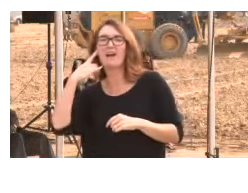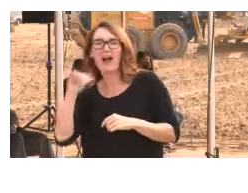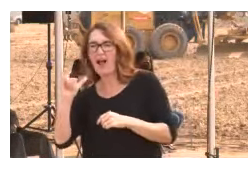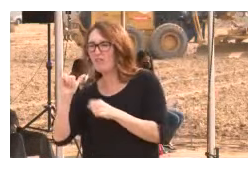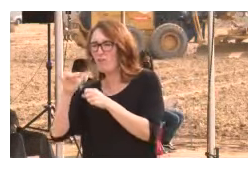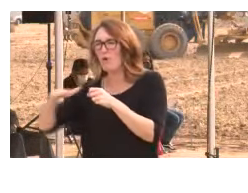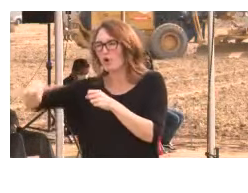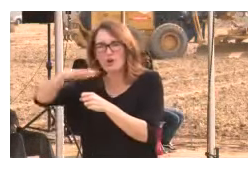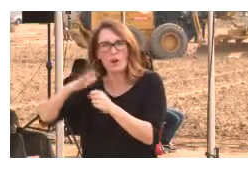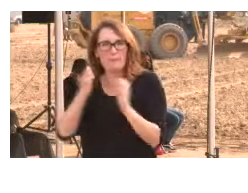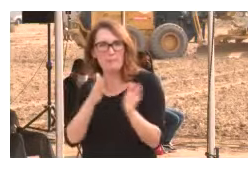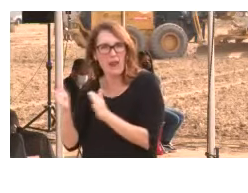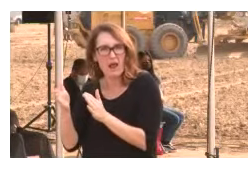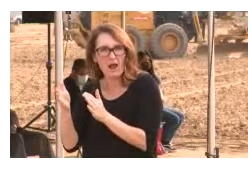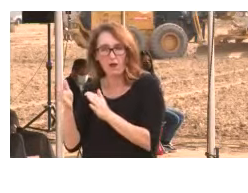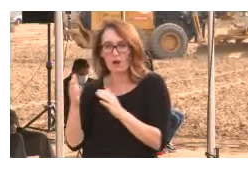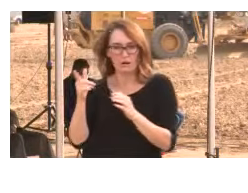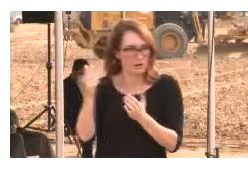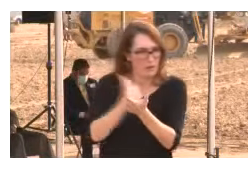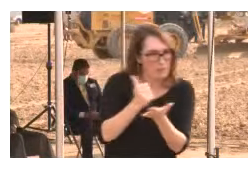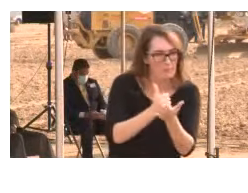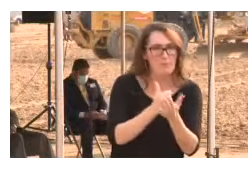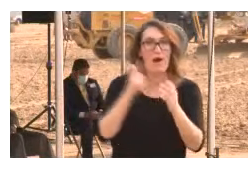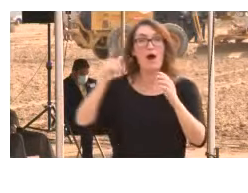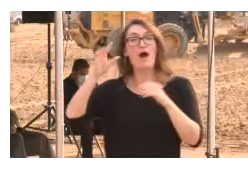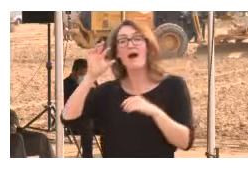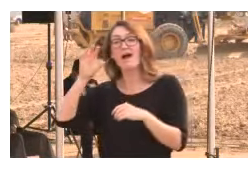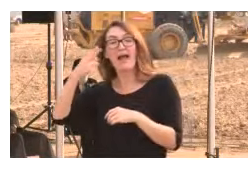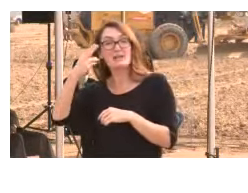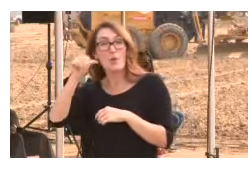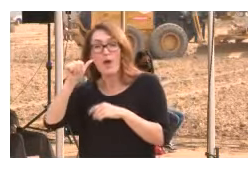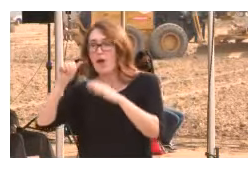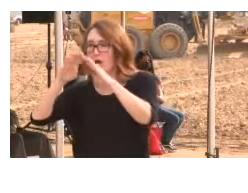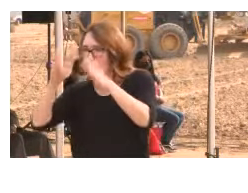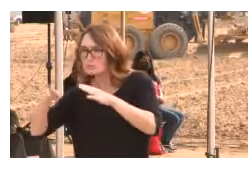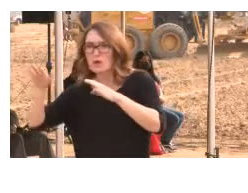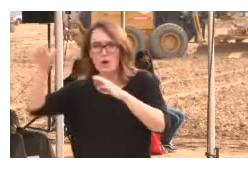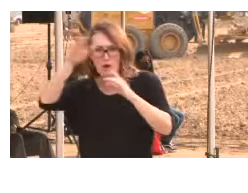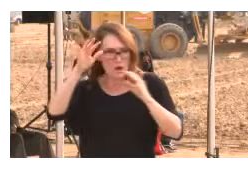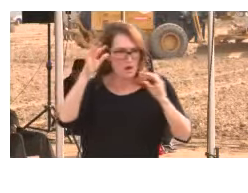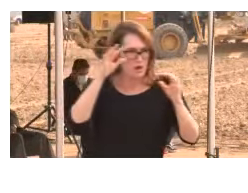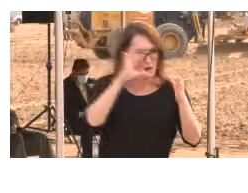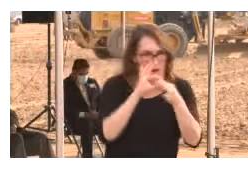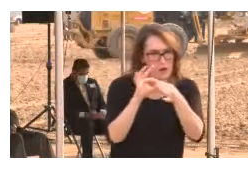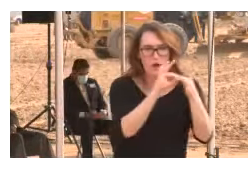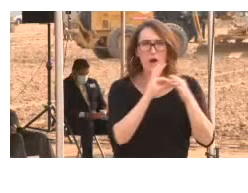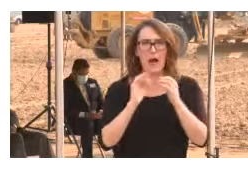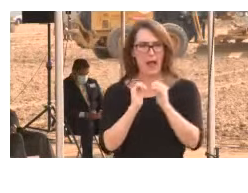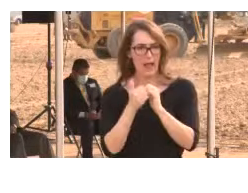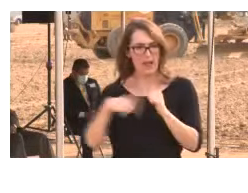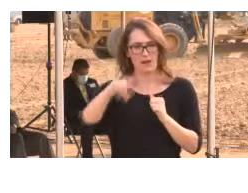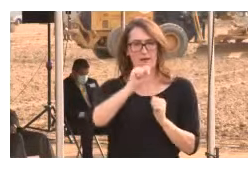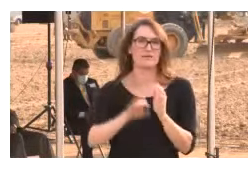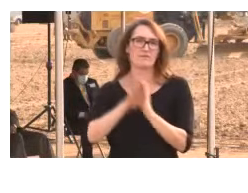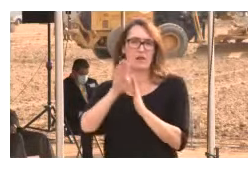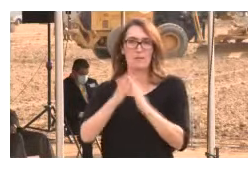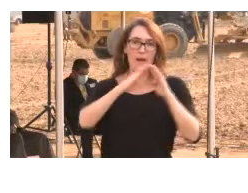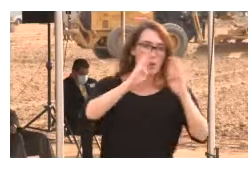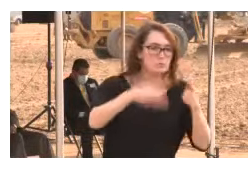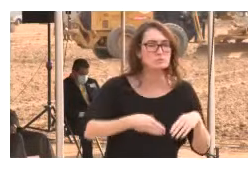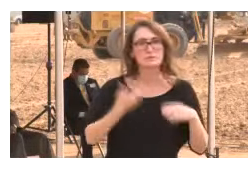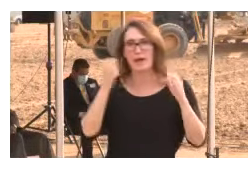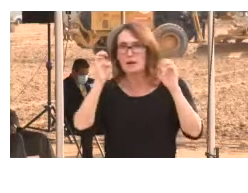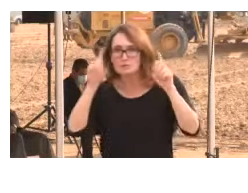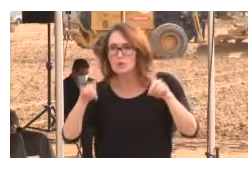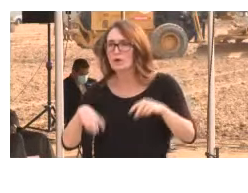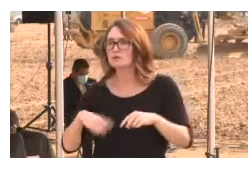plan was also developed with help from the Fresno Housing Authority, and it focused again on private and public development, focused again on